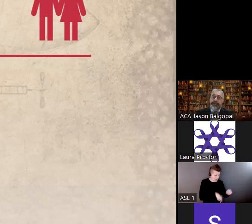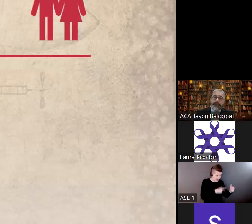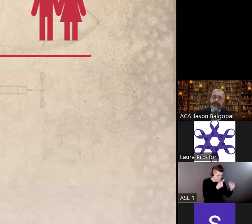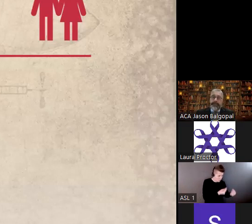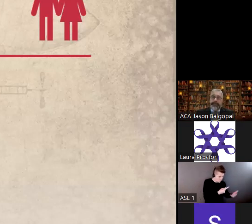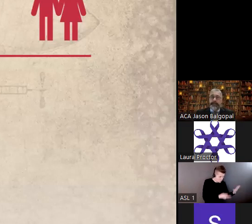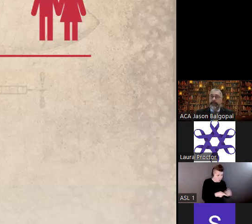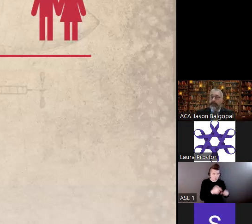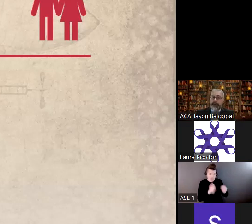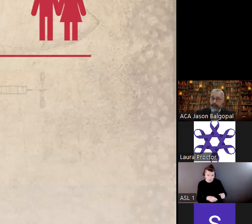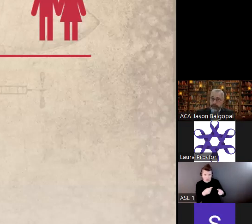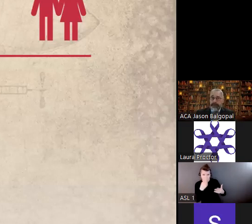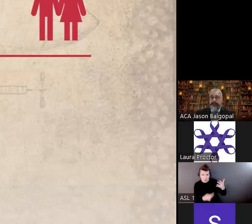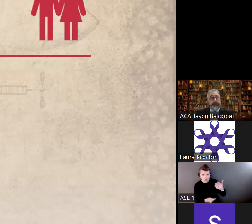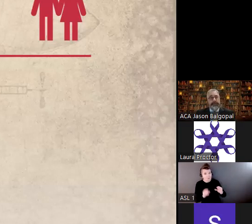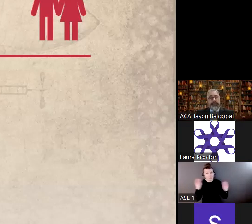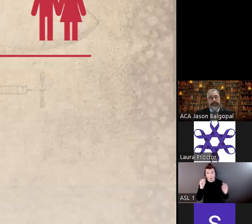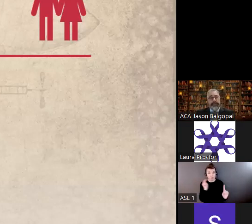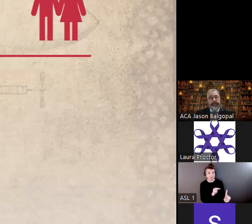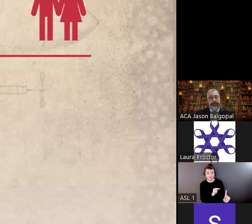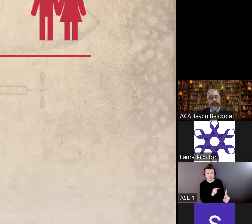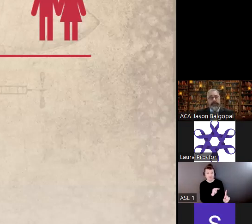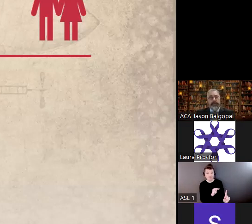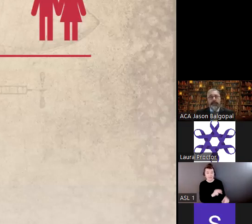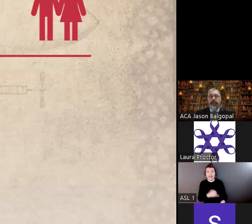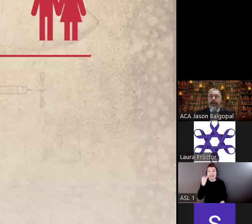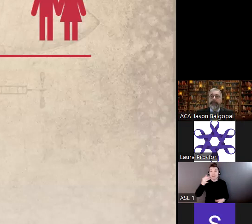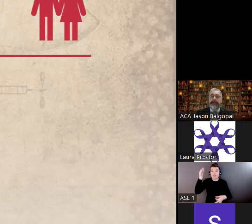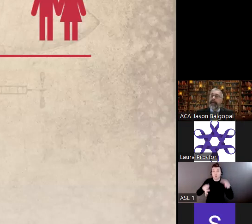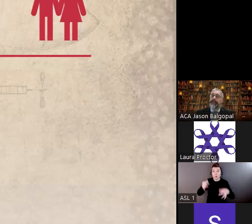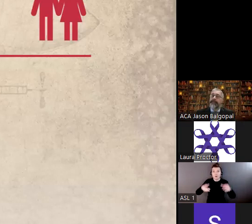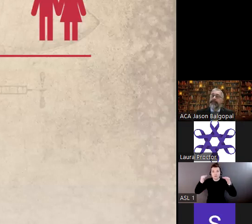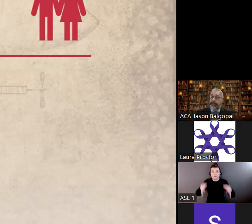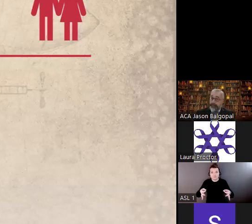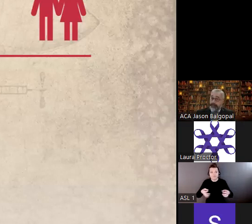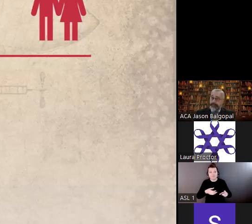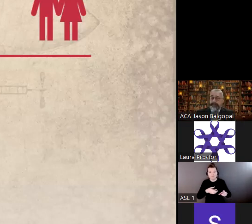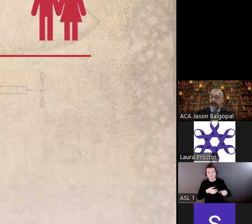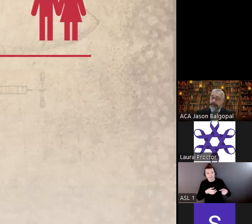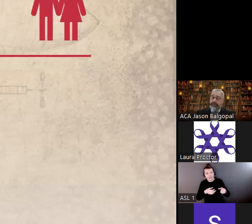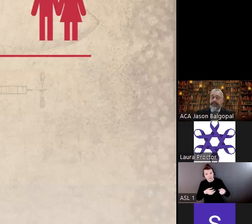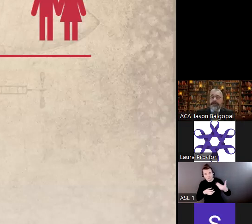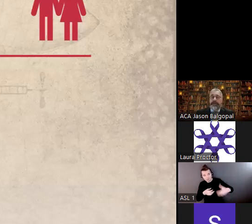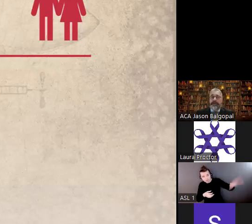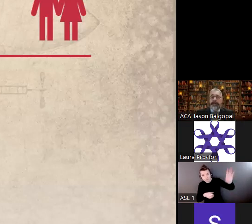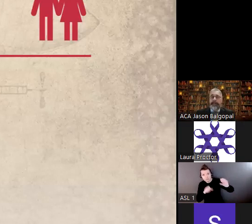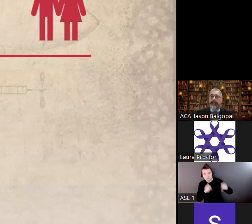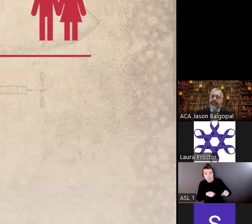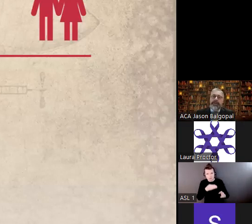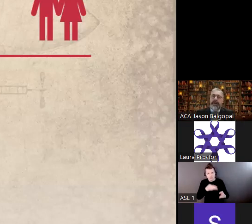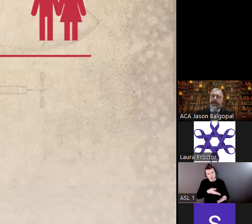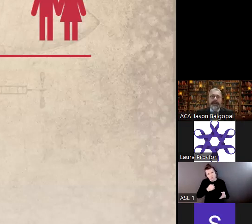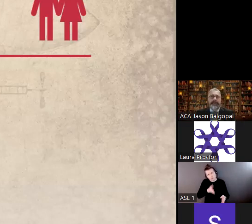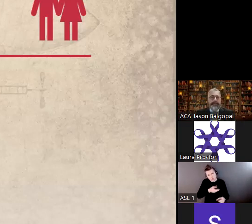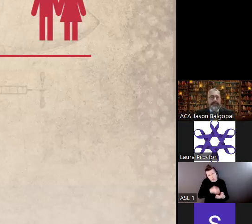Police use an undertaking, and the court requires them to use an undertaking when they have the defendant, that is the person charged, does